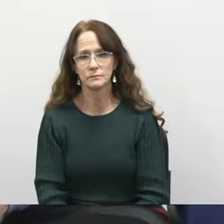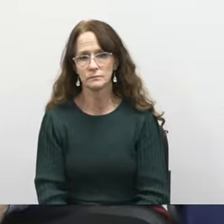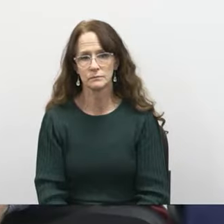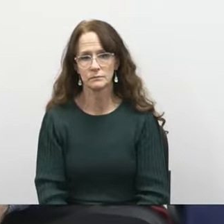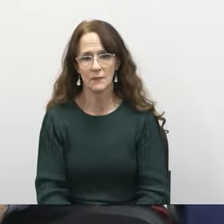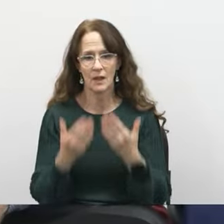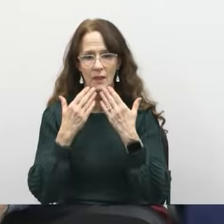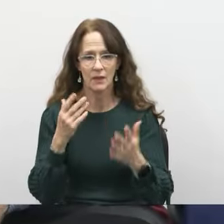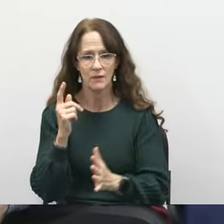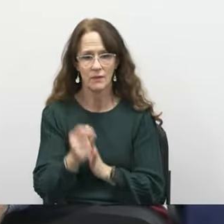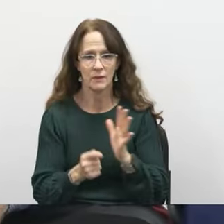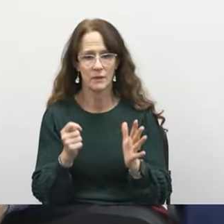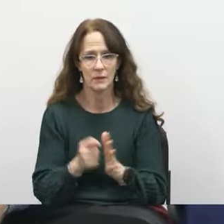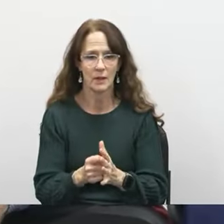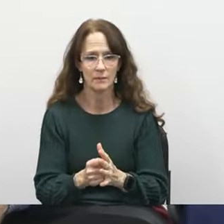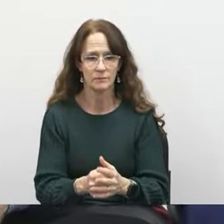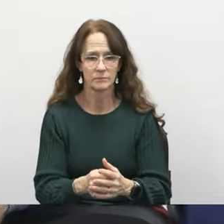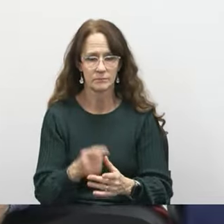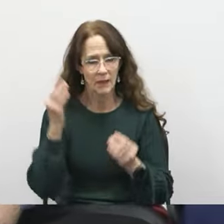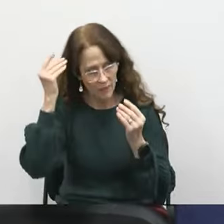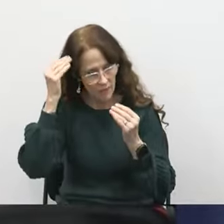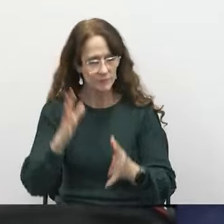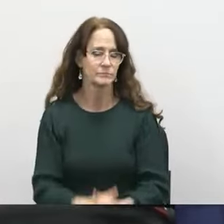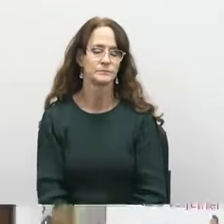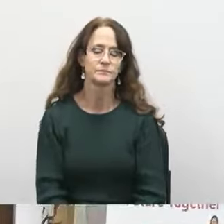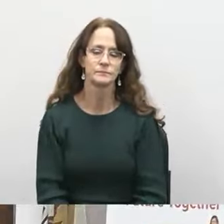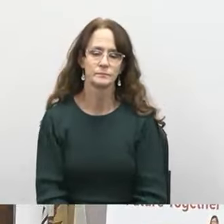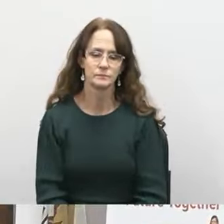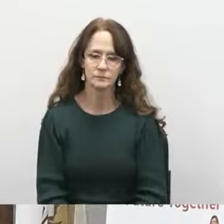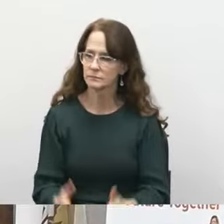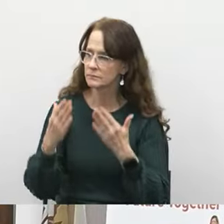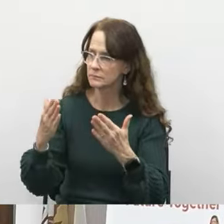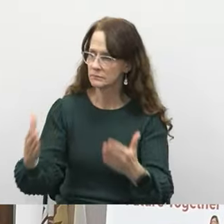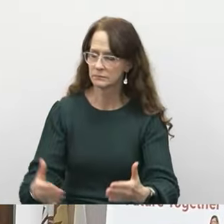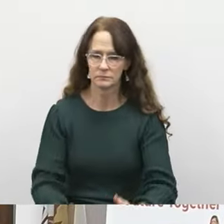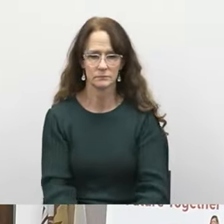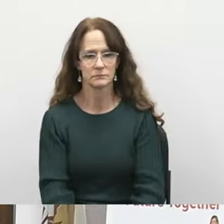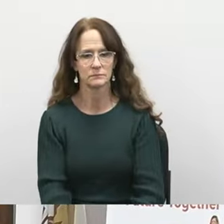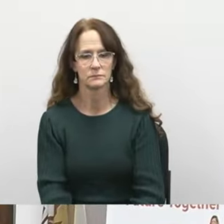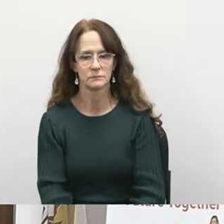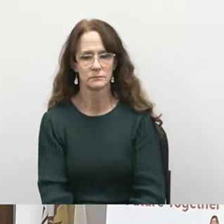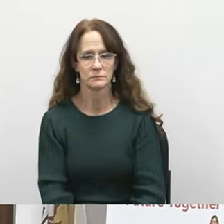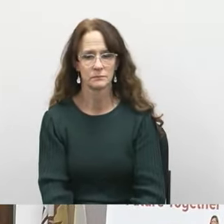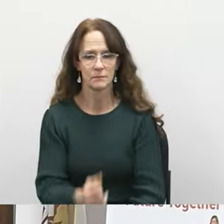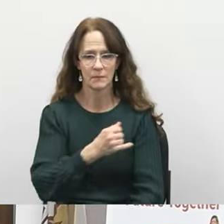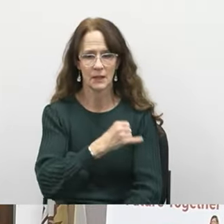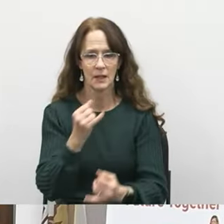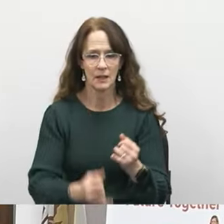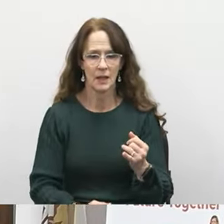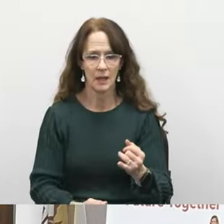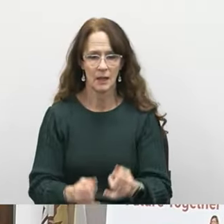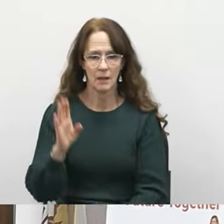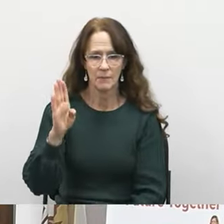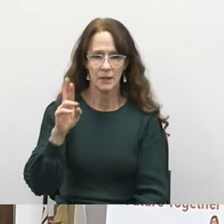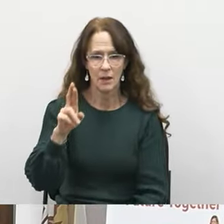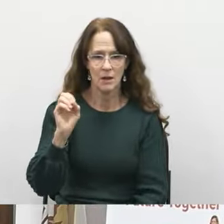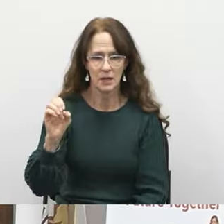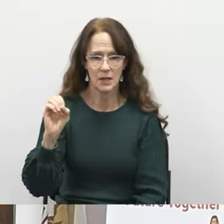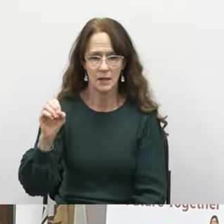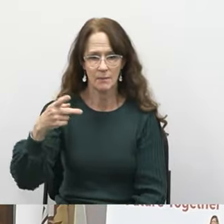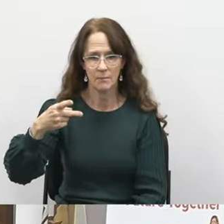Thank you for your time and diligence. Thank you. Last, we have Bree Pinkerton.